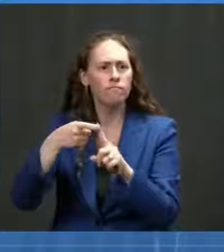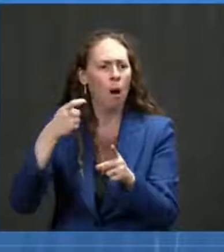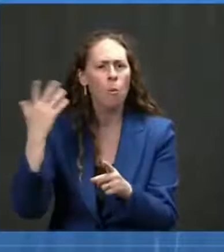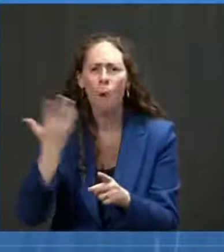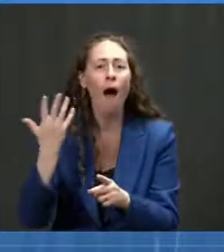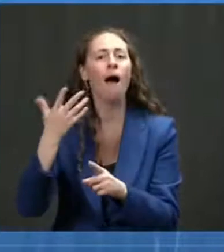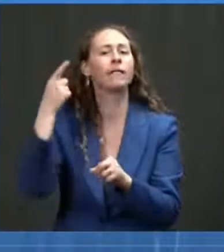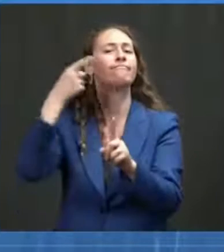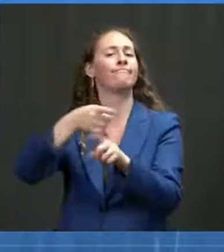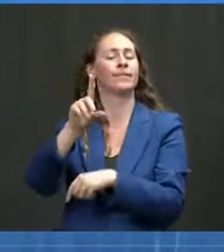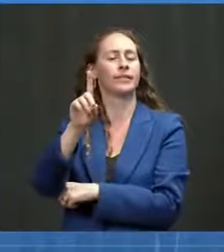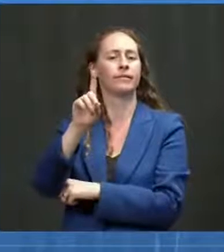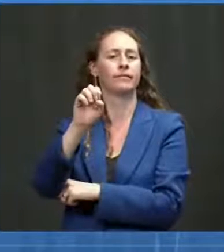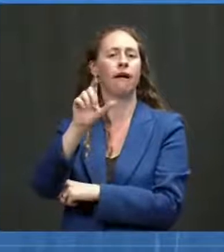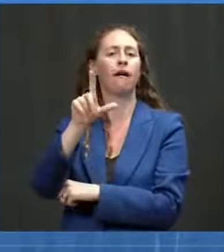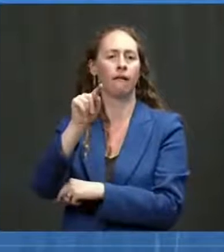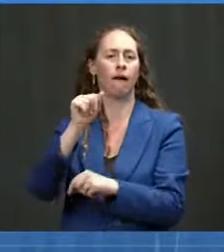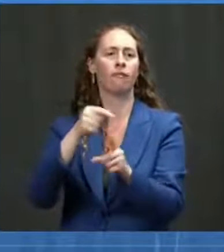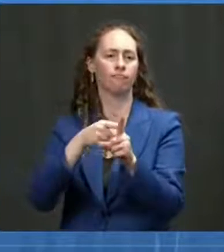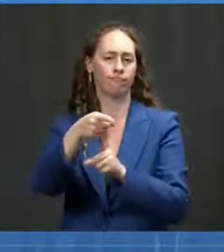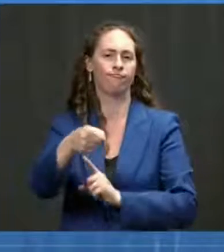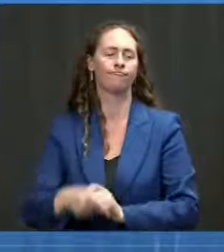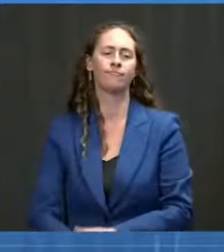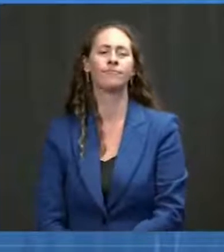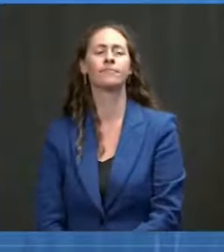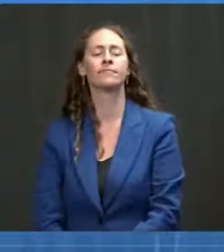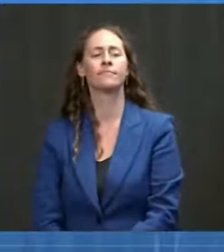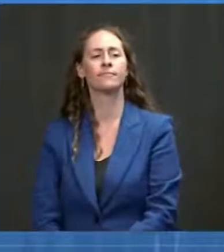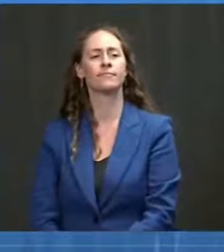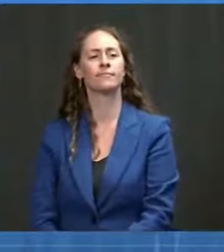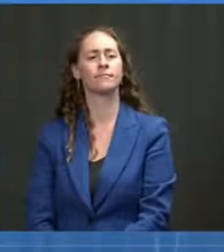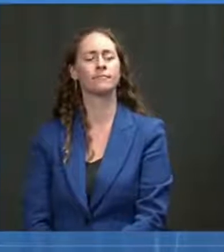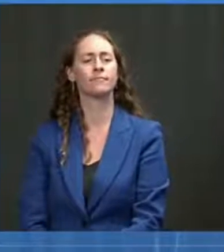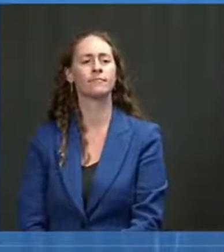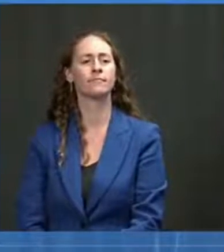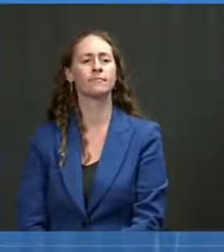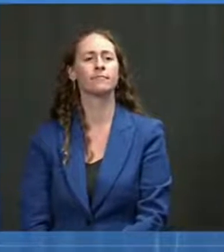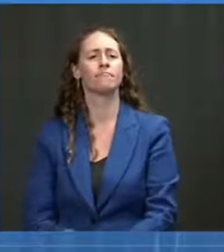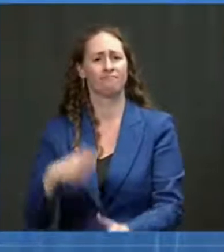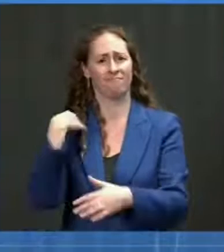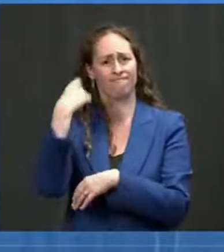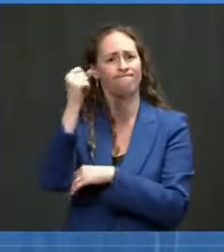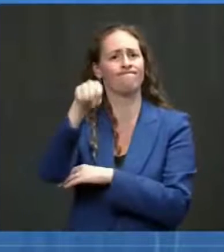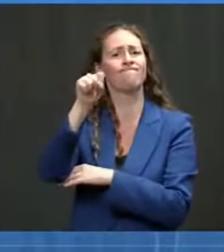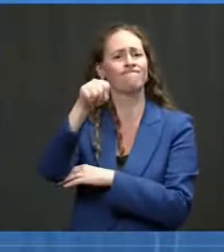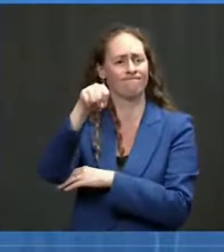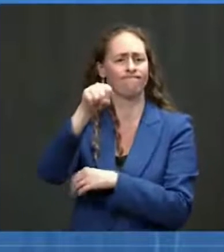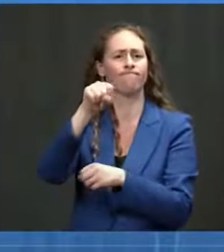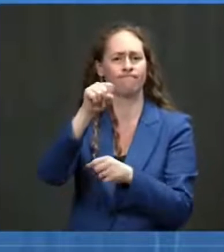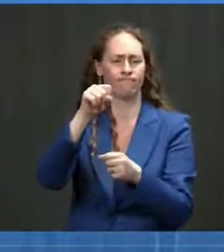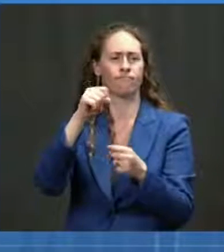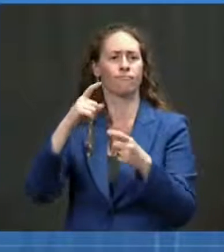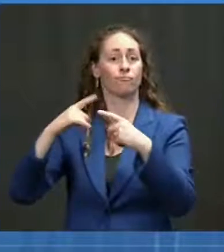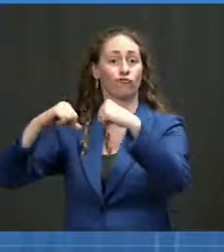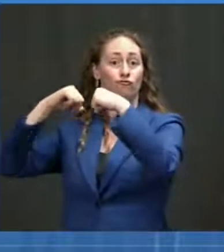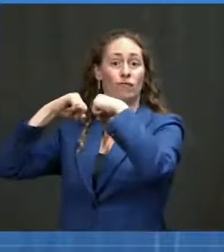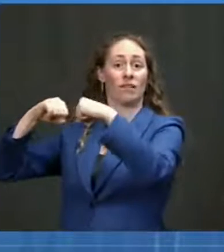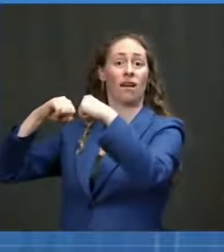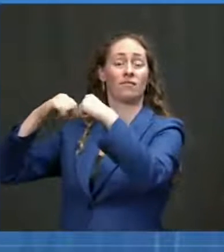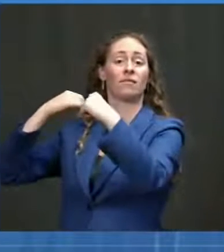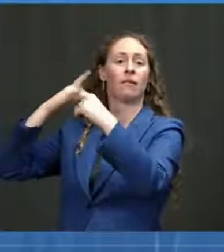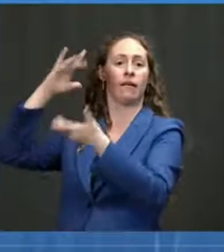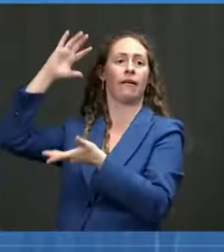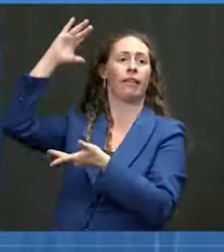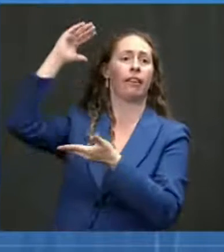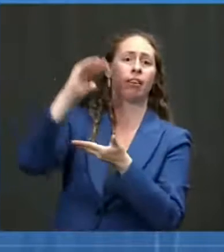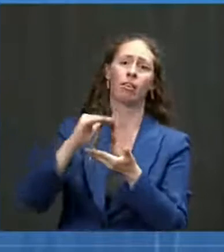while protection against infection may decrease over time, protection against severe disease and hospitalization is currently holding